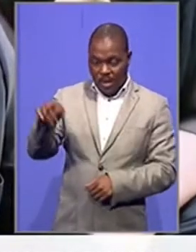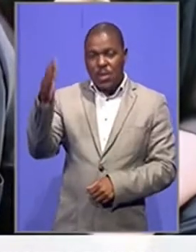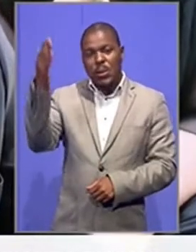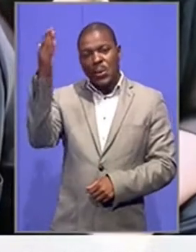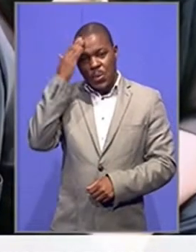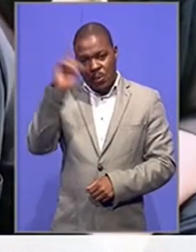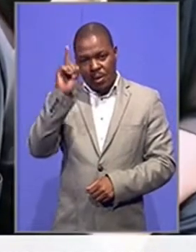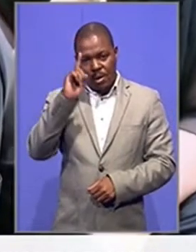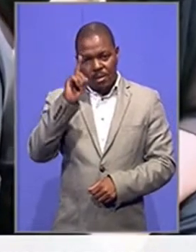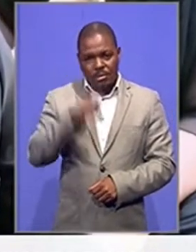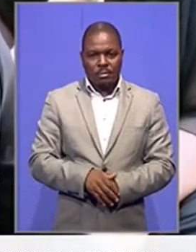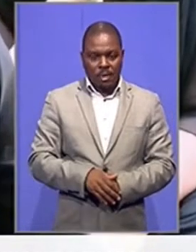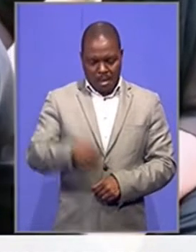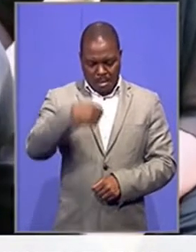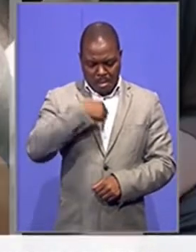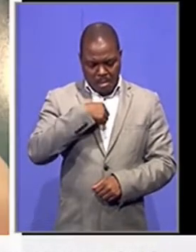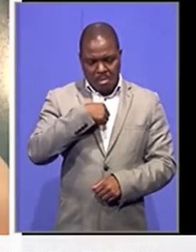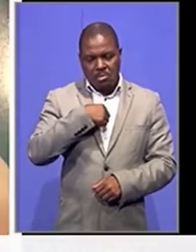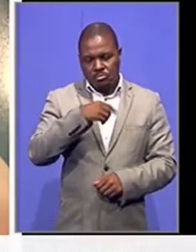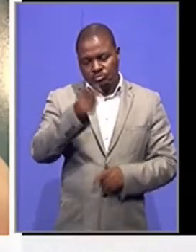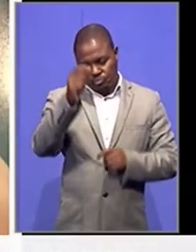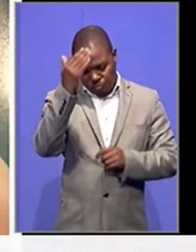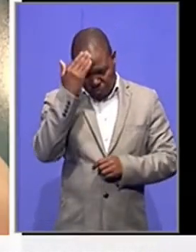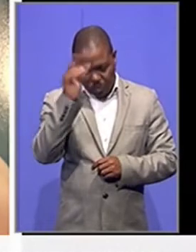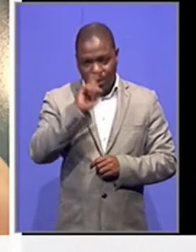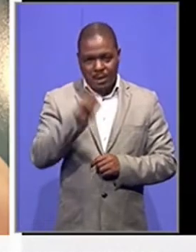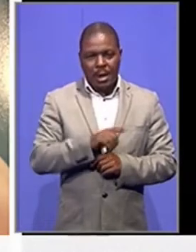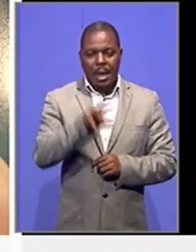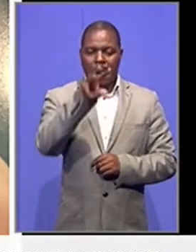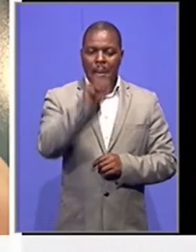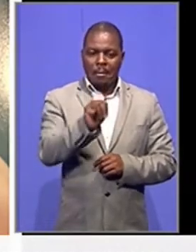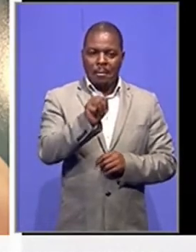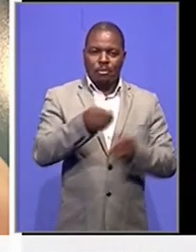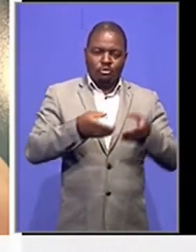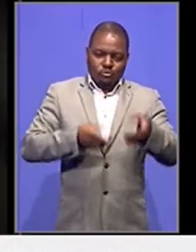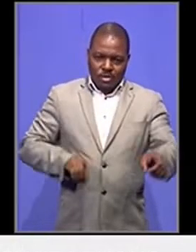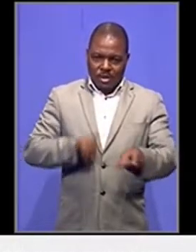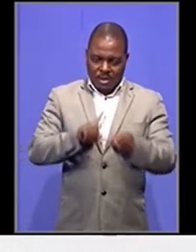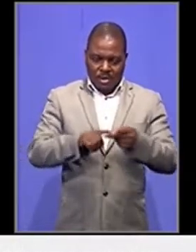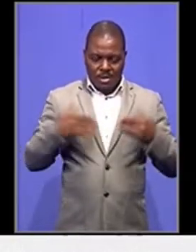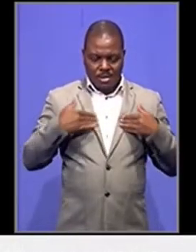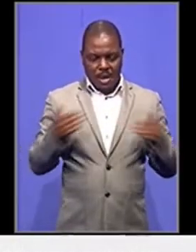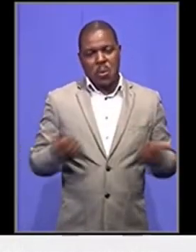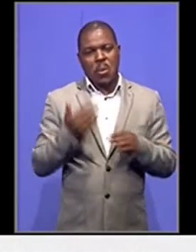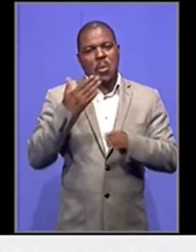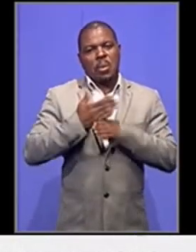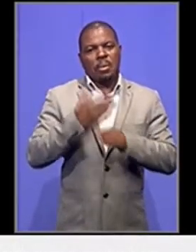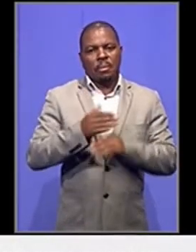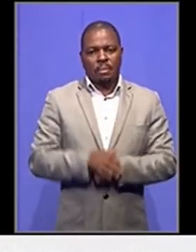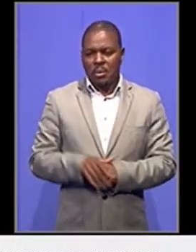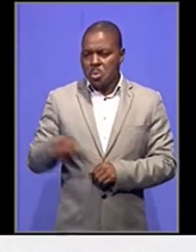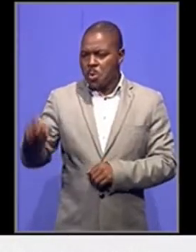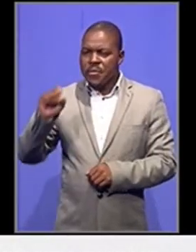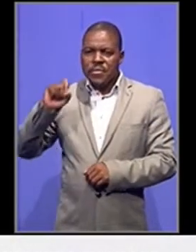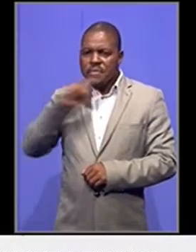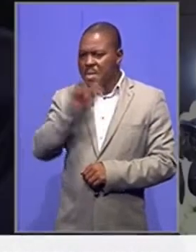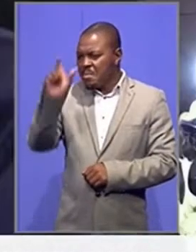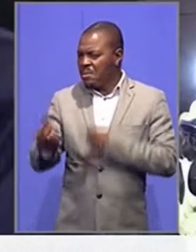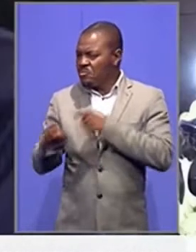had graduated his master's degree and had started work. She was not fake, and she was